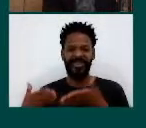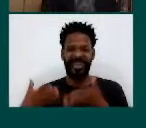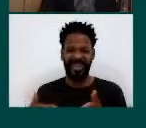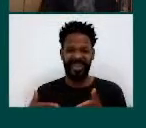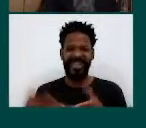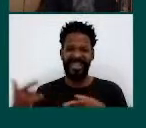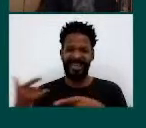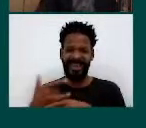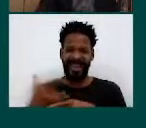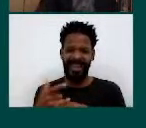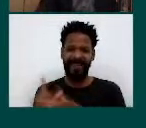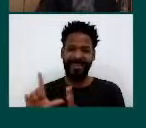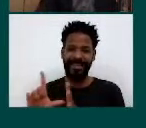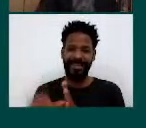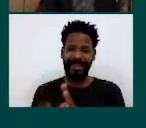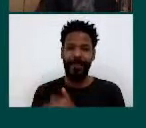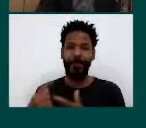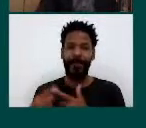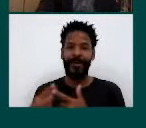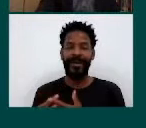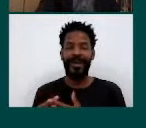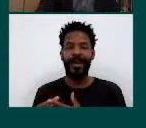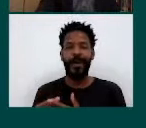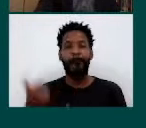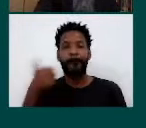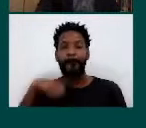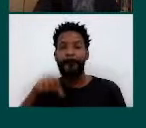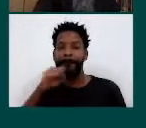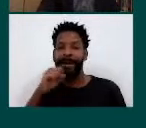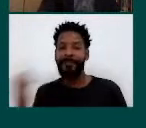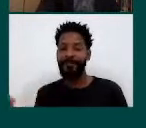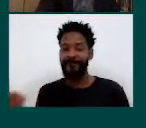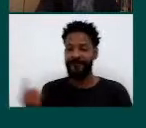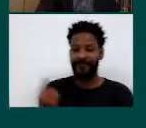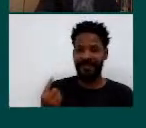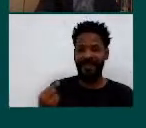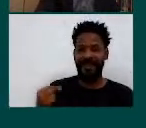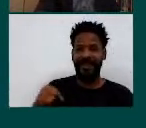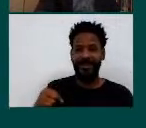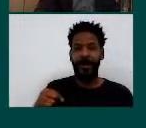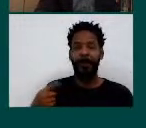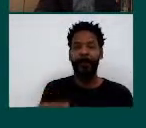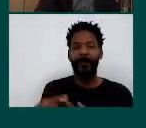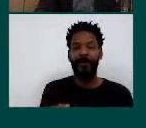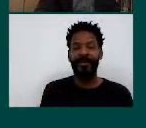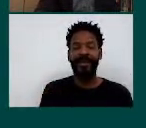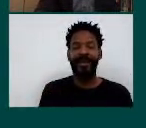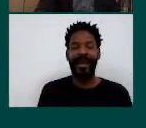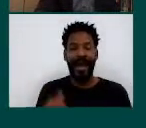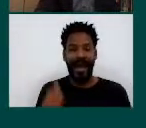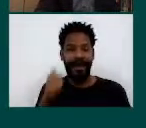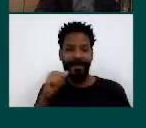And once I was stopped by a student's mother,